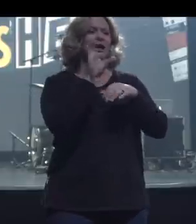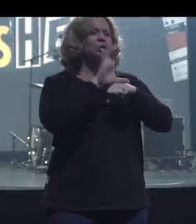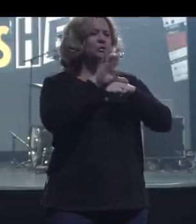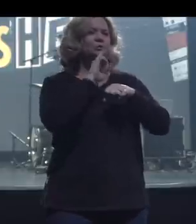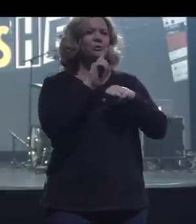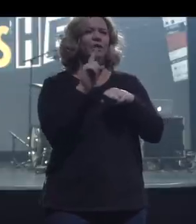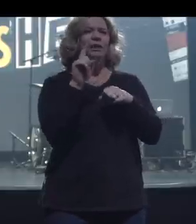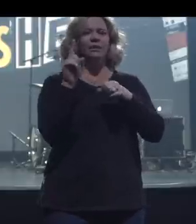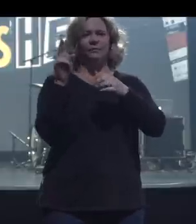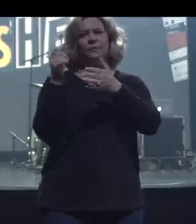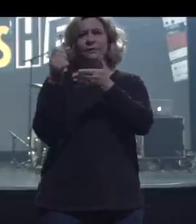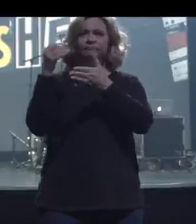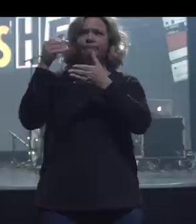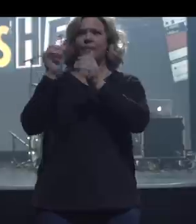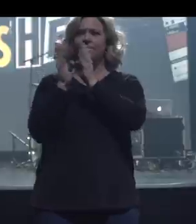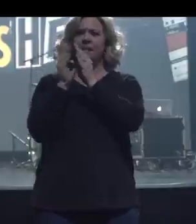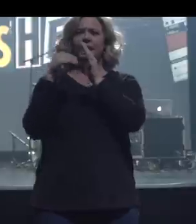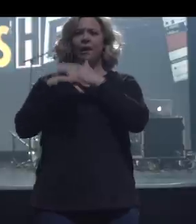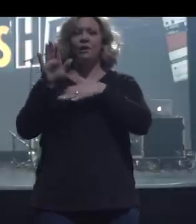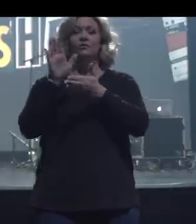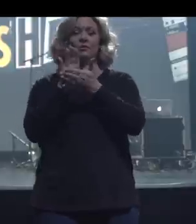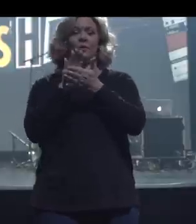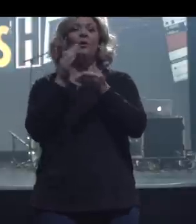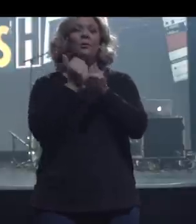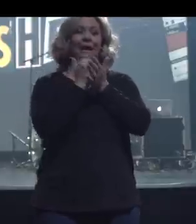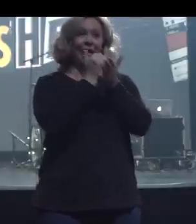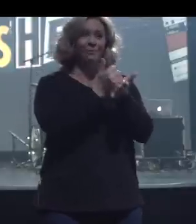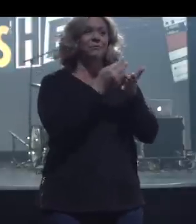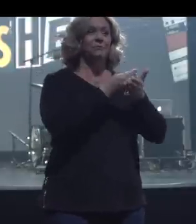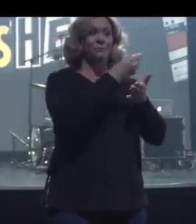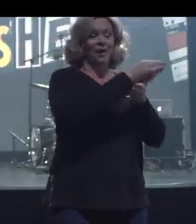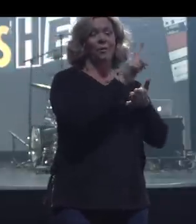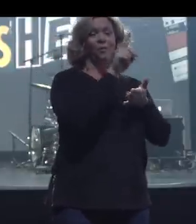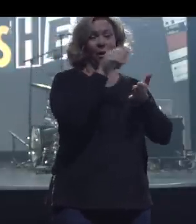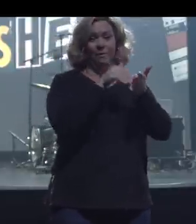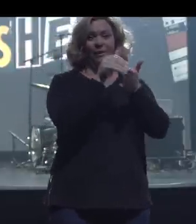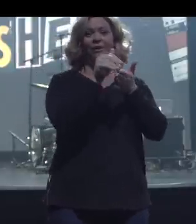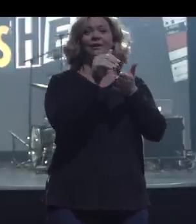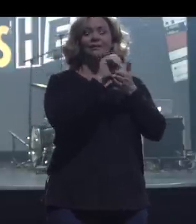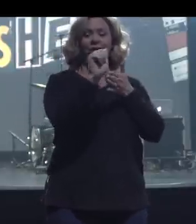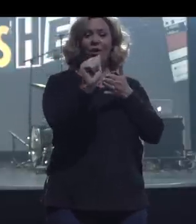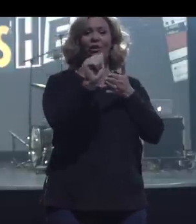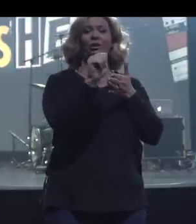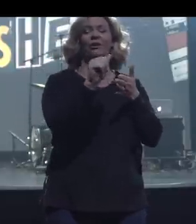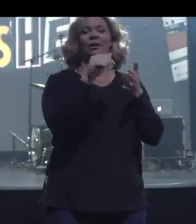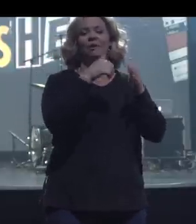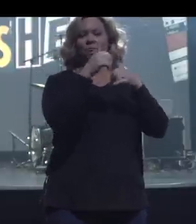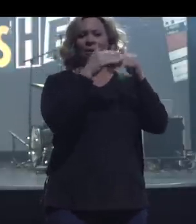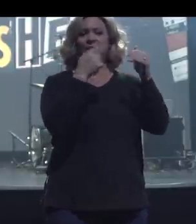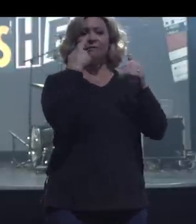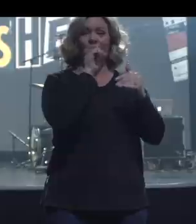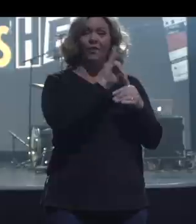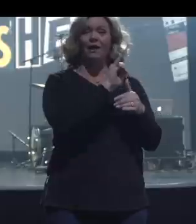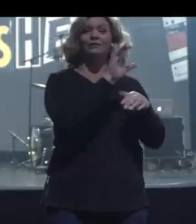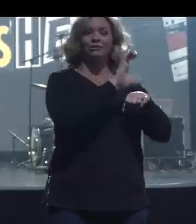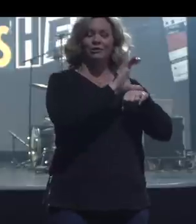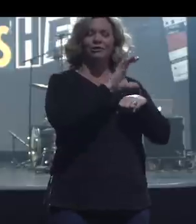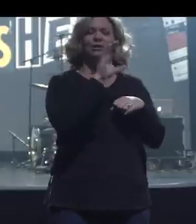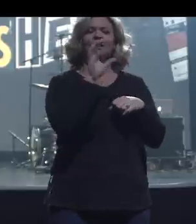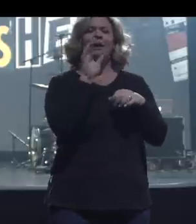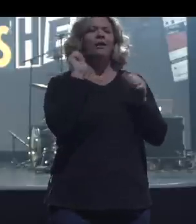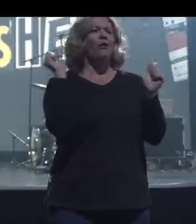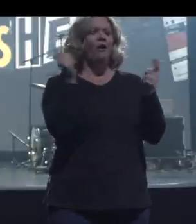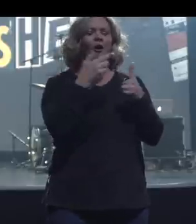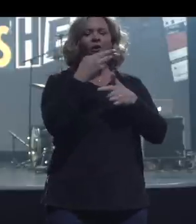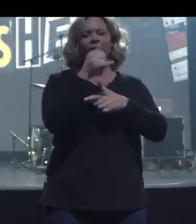in a school, secure a property we purchased for over $1 million to gift to a church, an all-Hispanic church in South Phoenix.